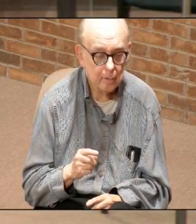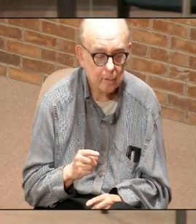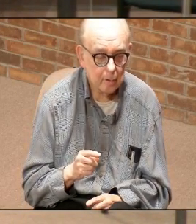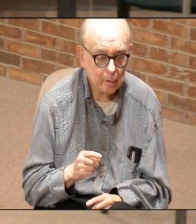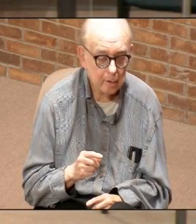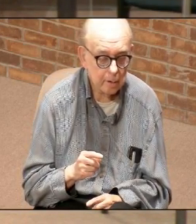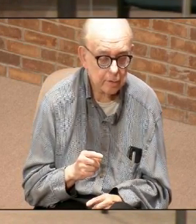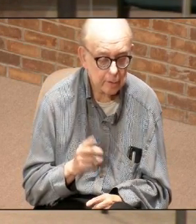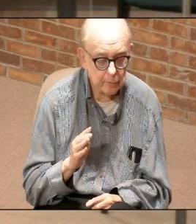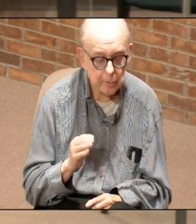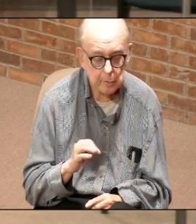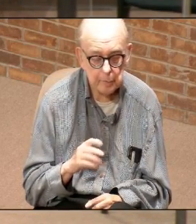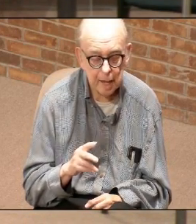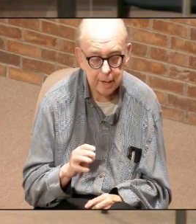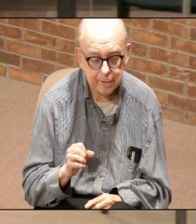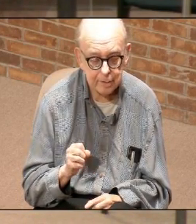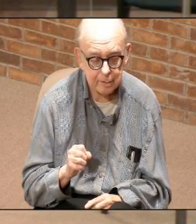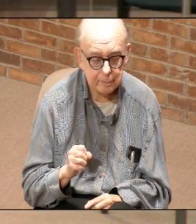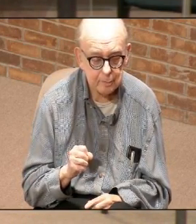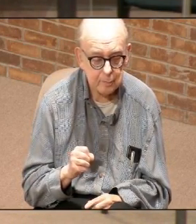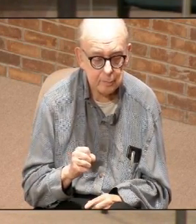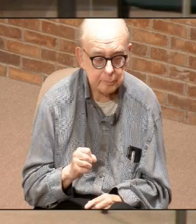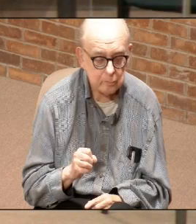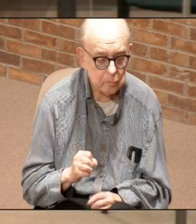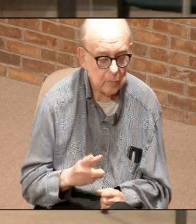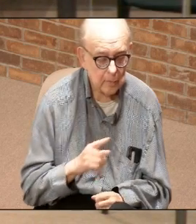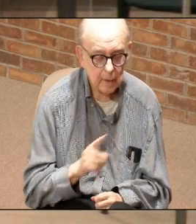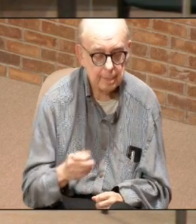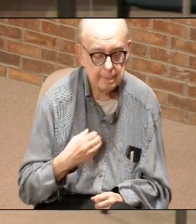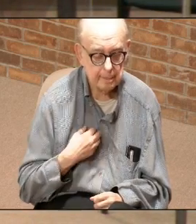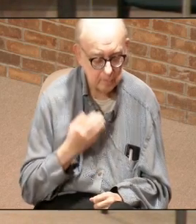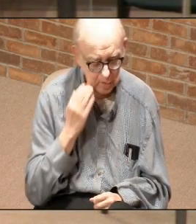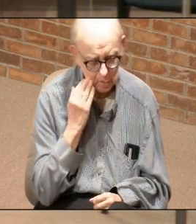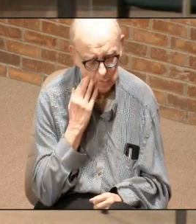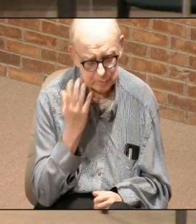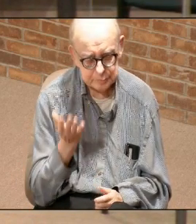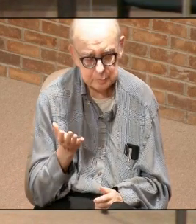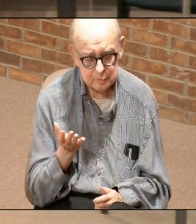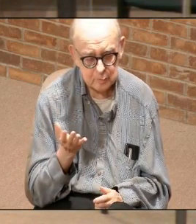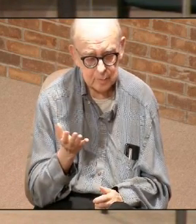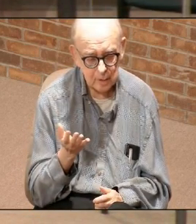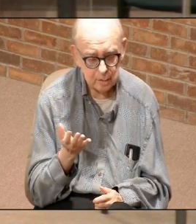the banks. How many of you all know